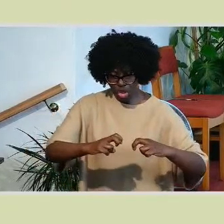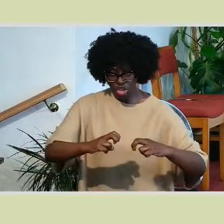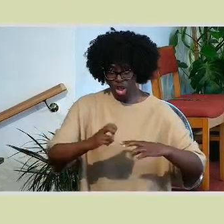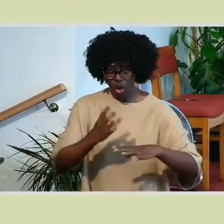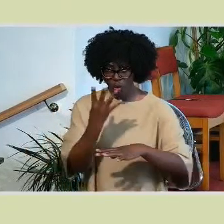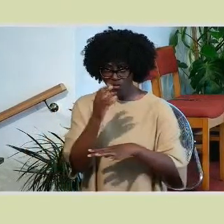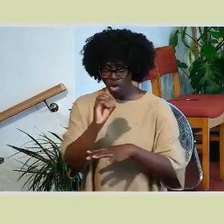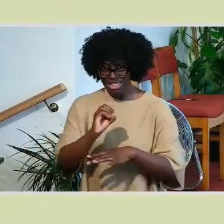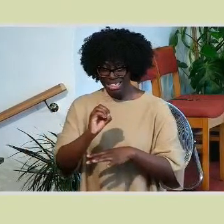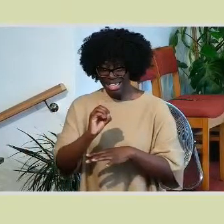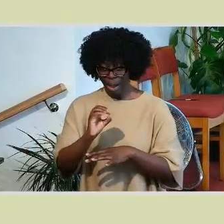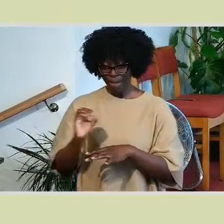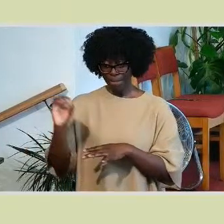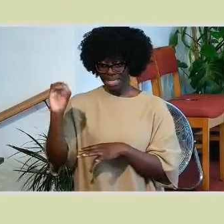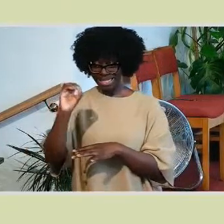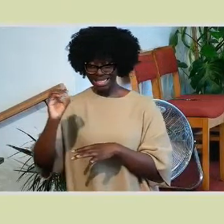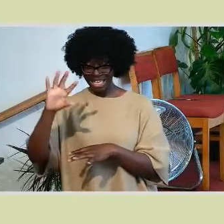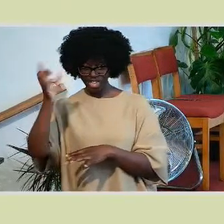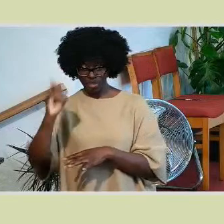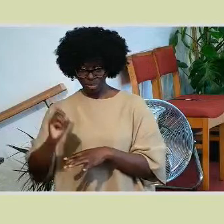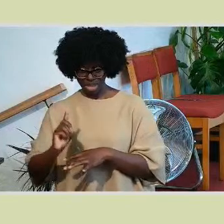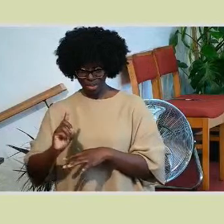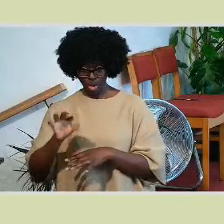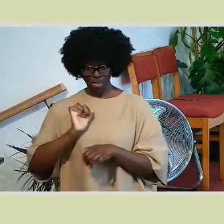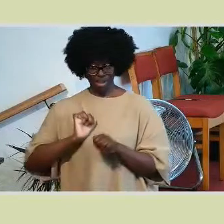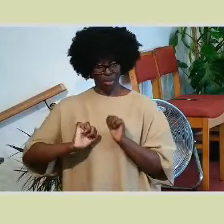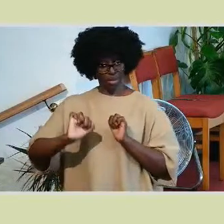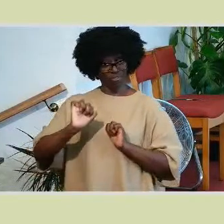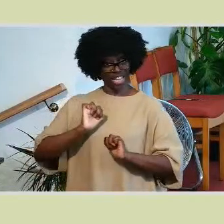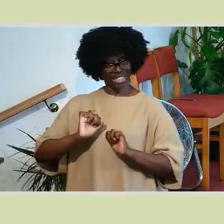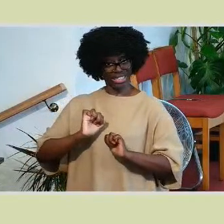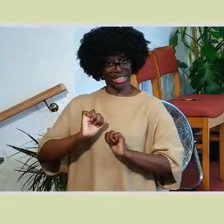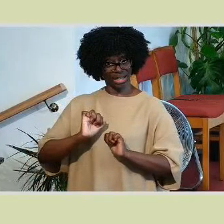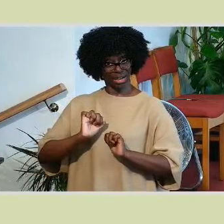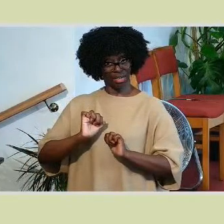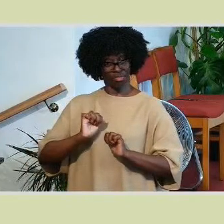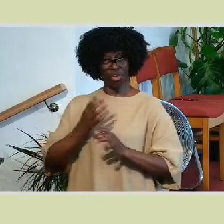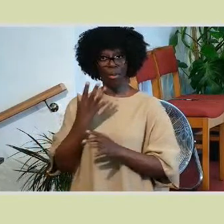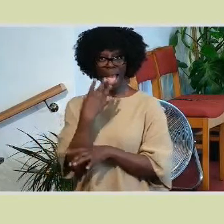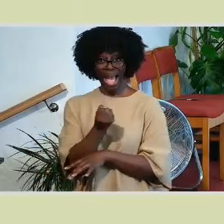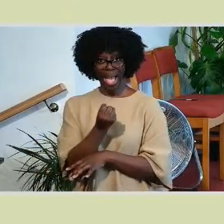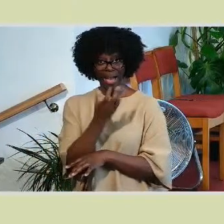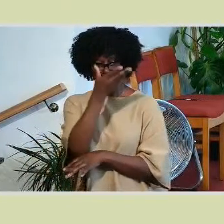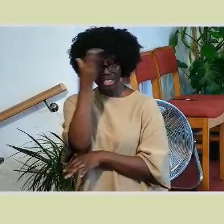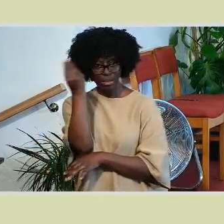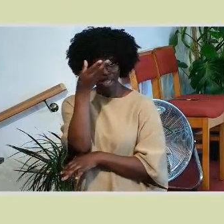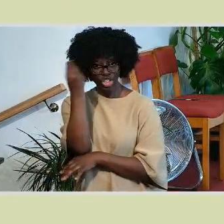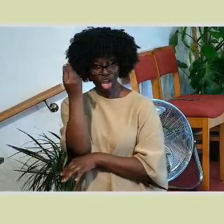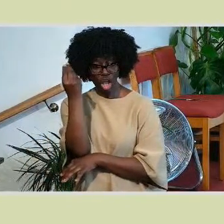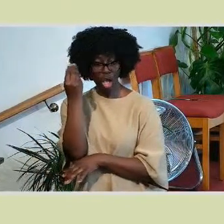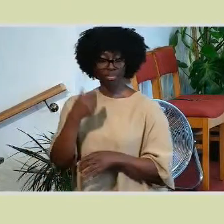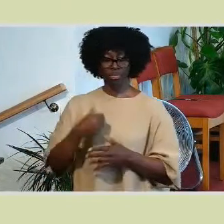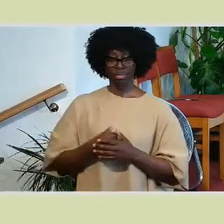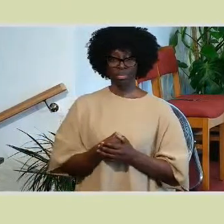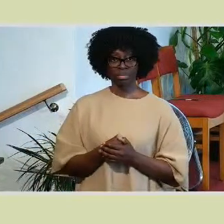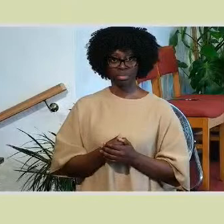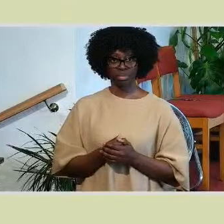could be prevented if some of the risk factors I'm going to share are reversed or eliminated.